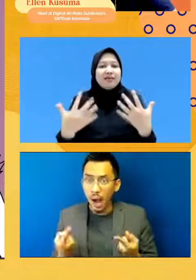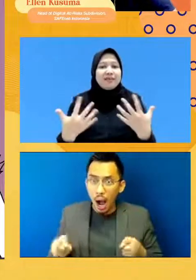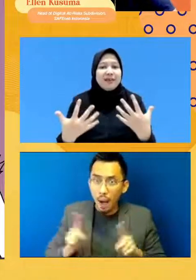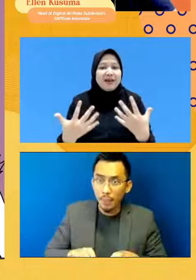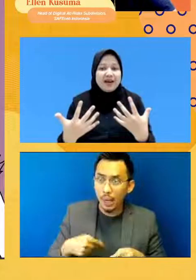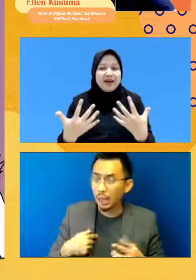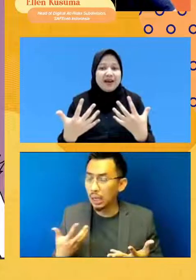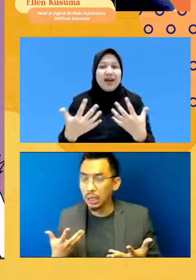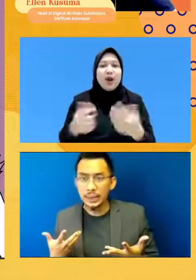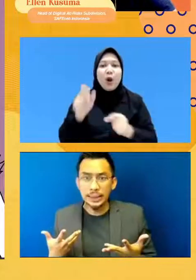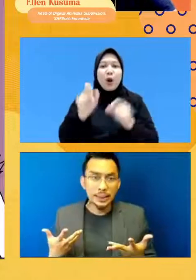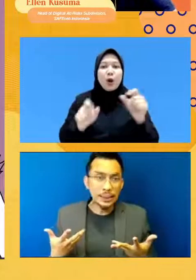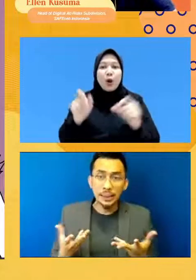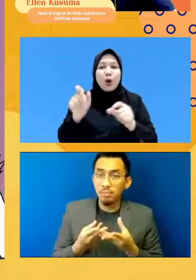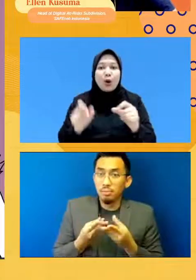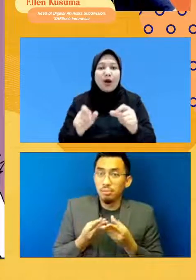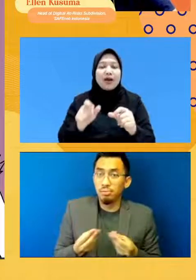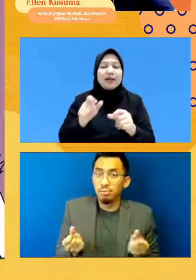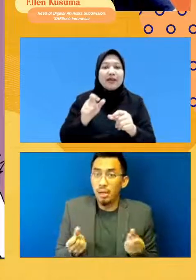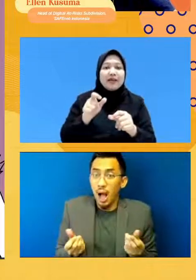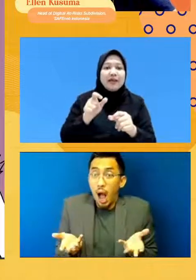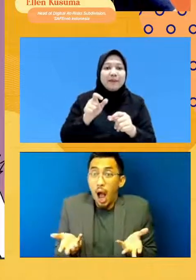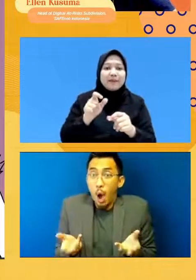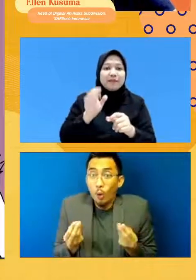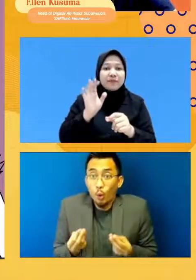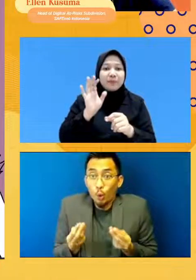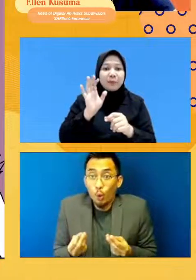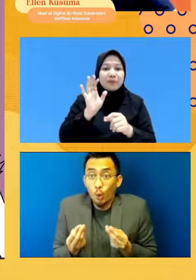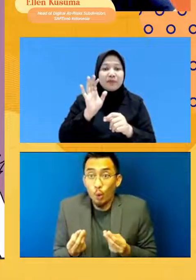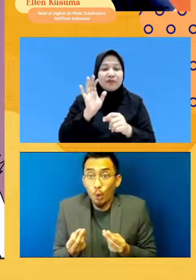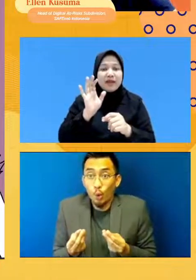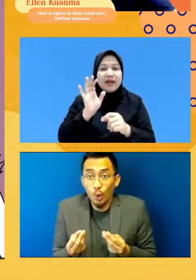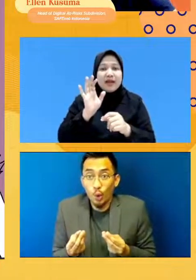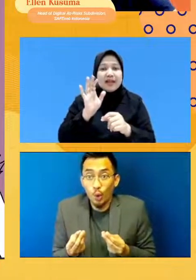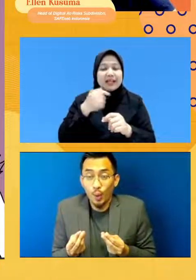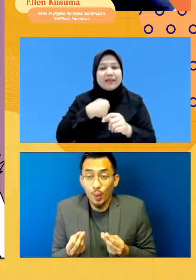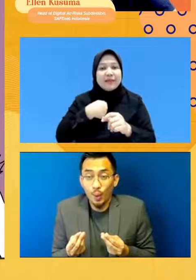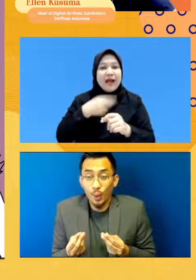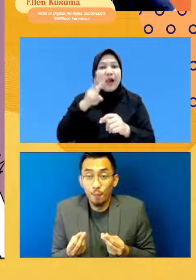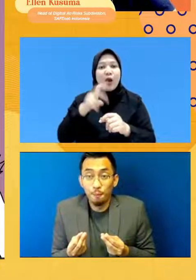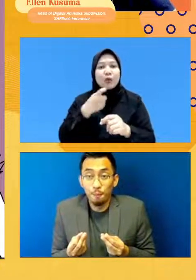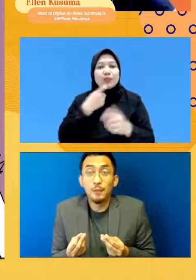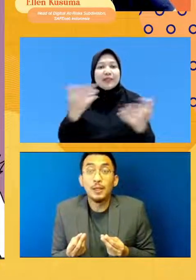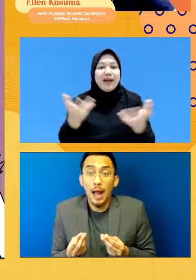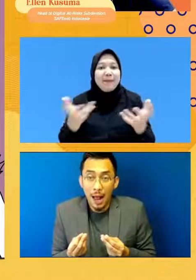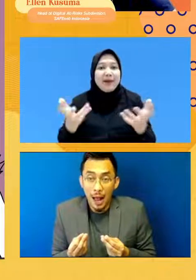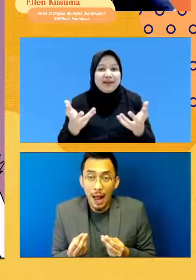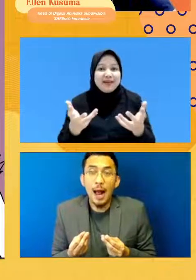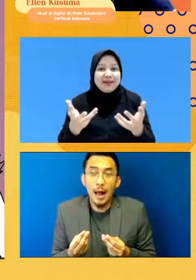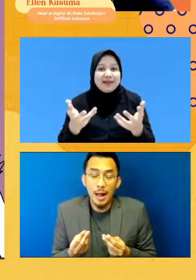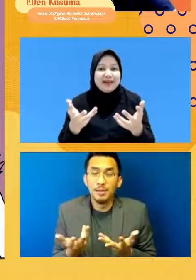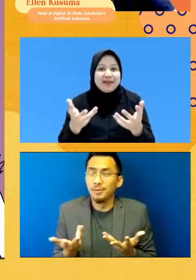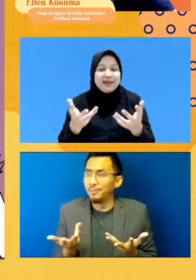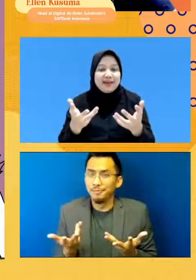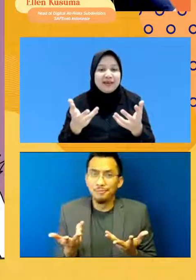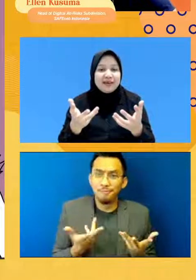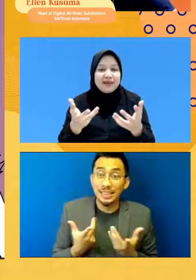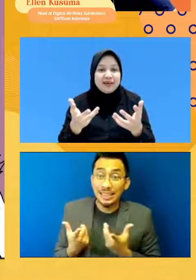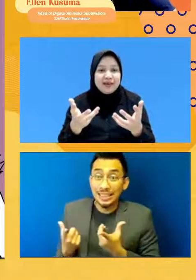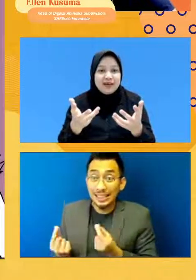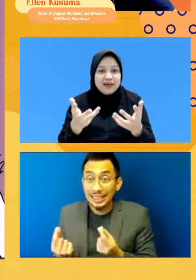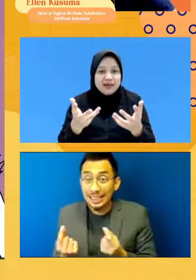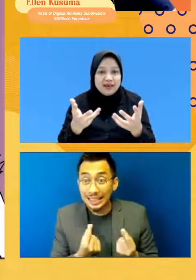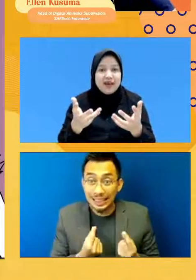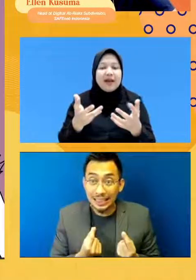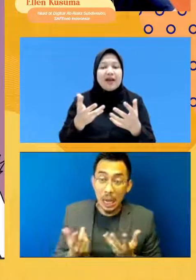that is trying to harm us? What can we do with that? What services that is being provided